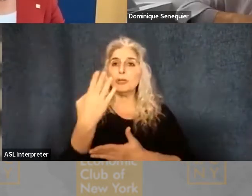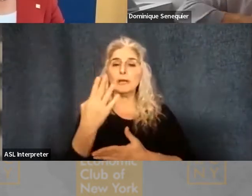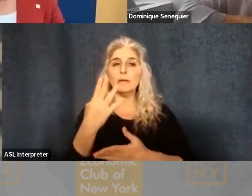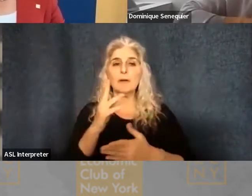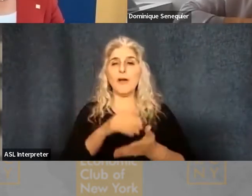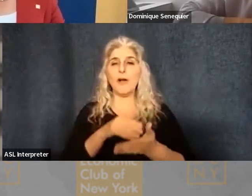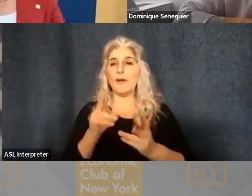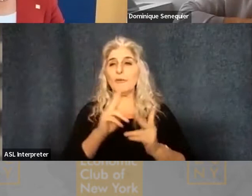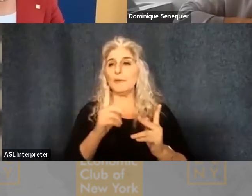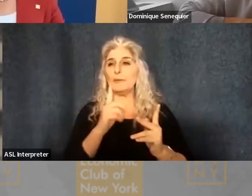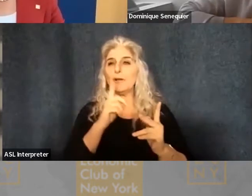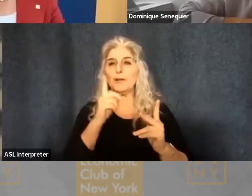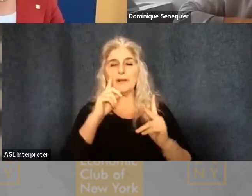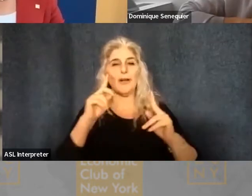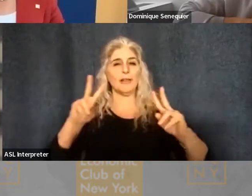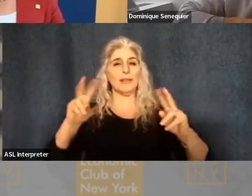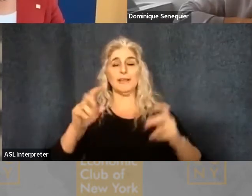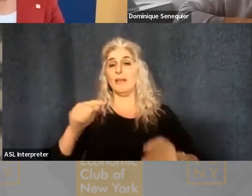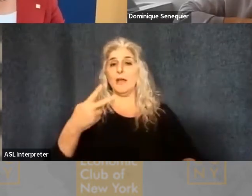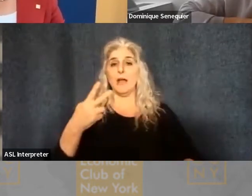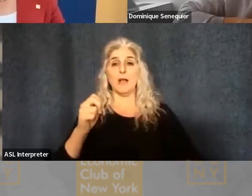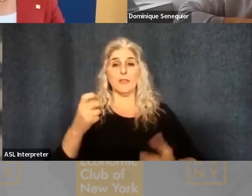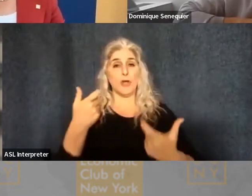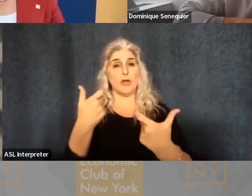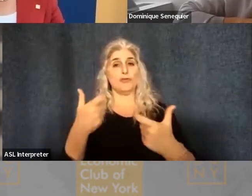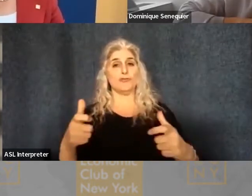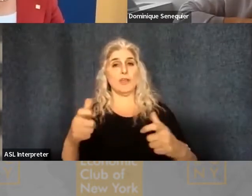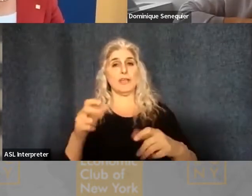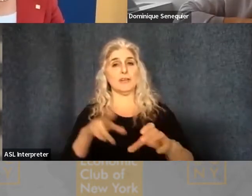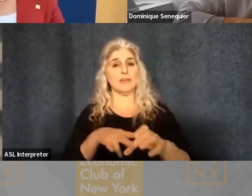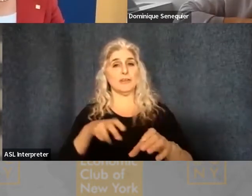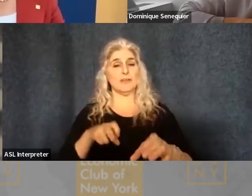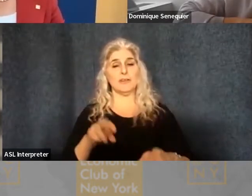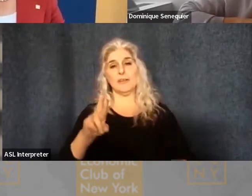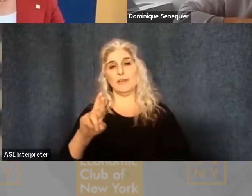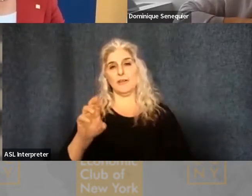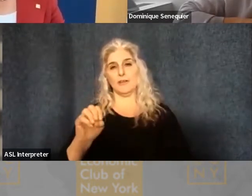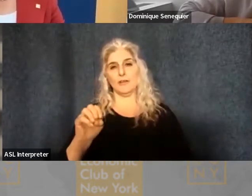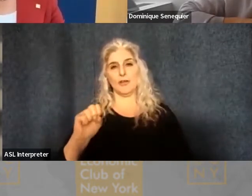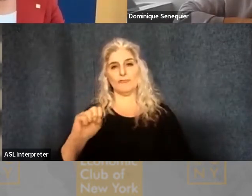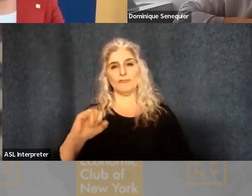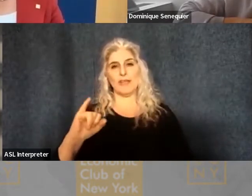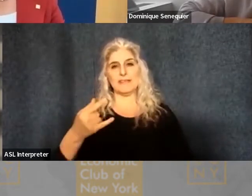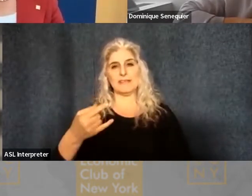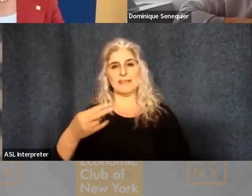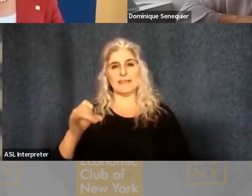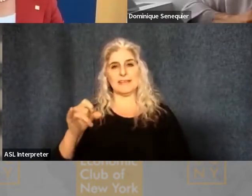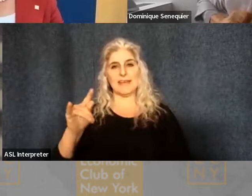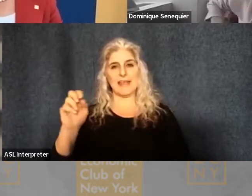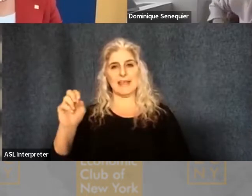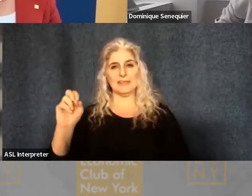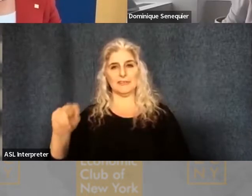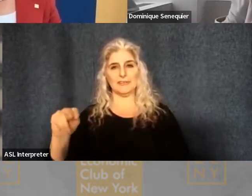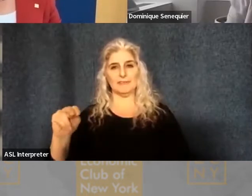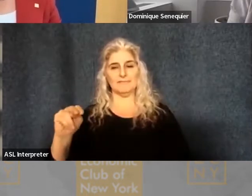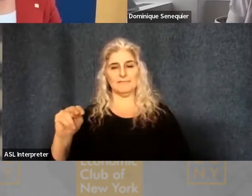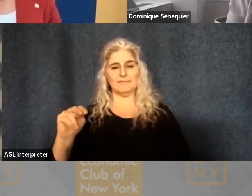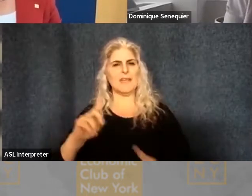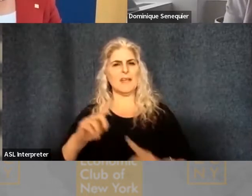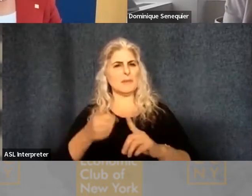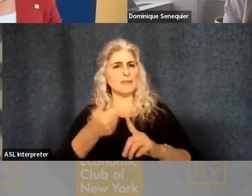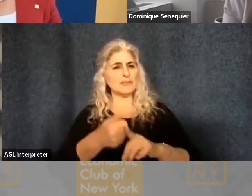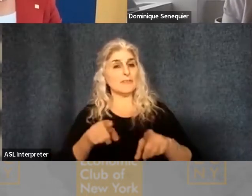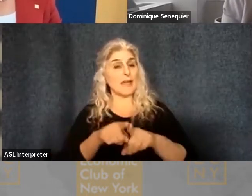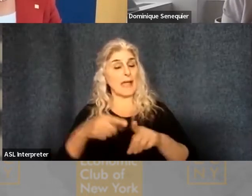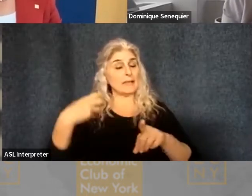the great resignation. As an employer, what are you doing specifically to recruit, to not only recruit, but also to retain